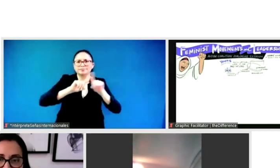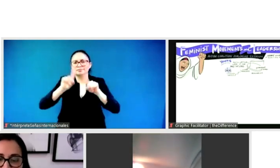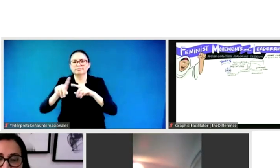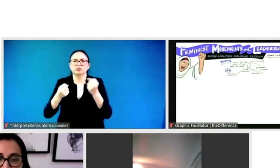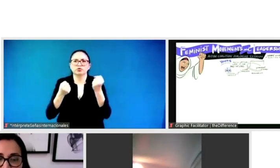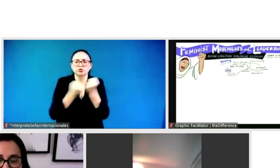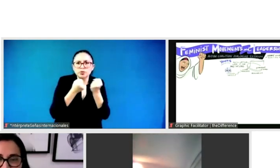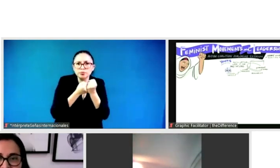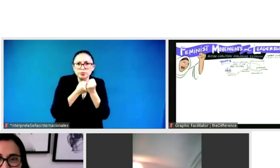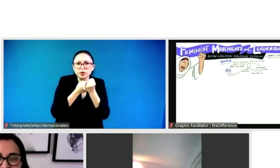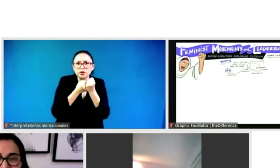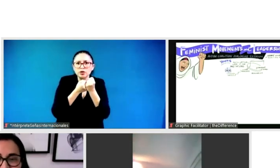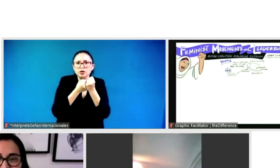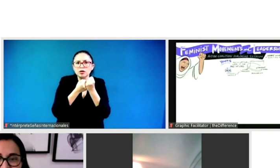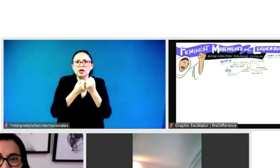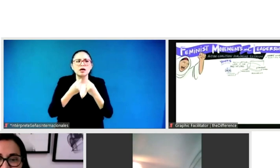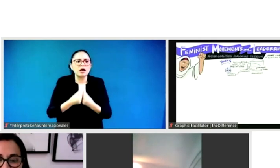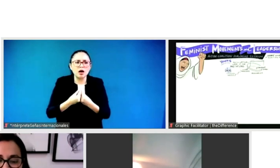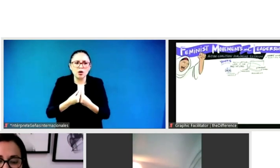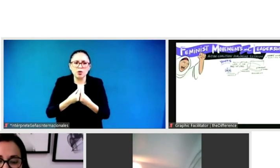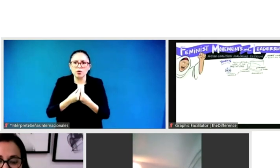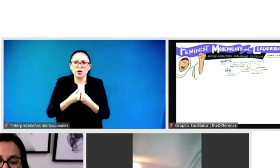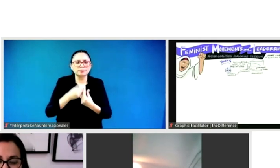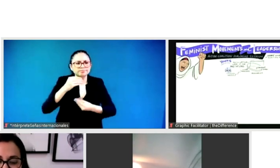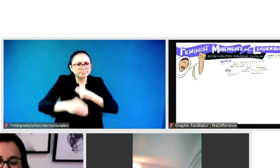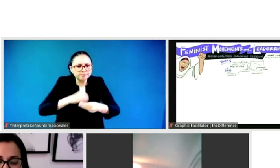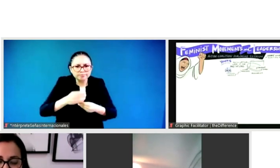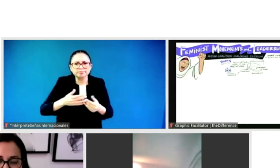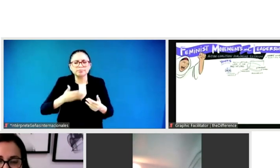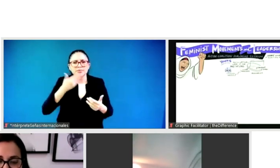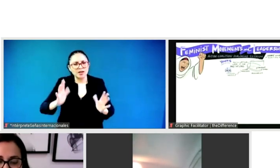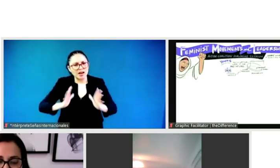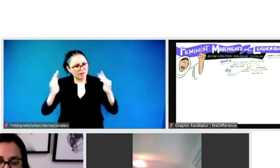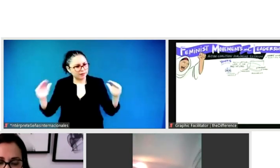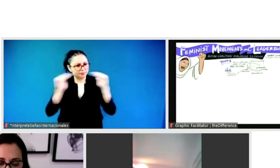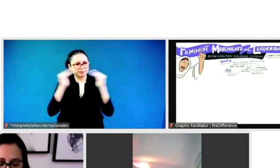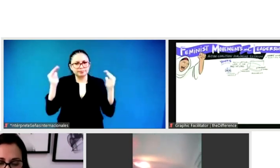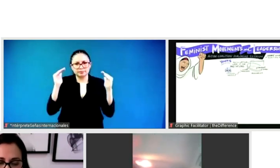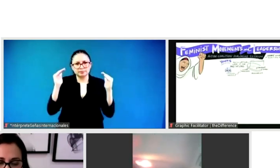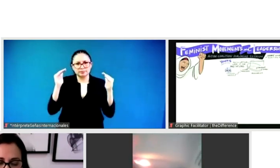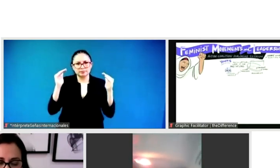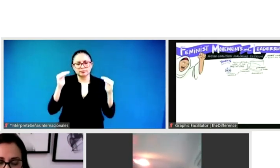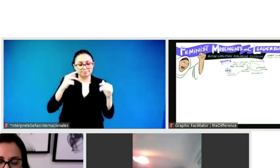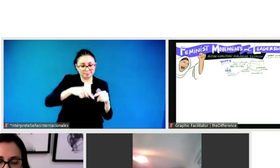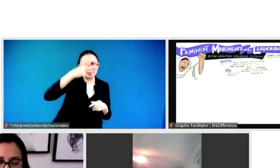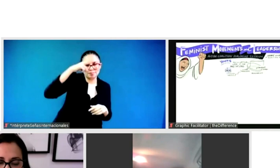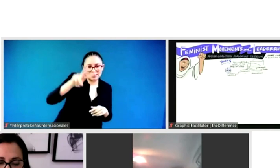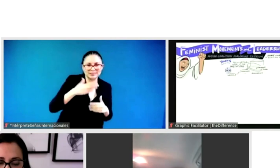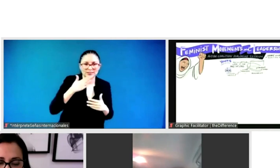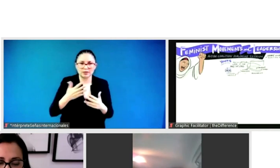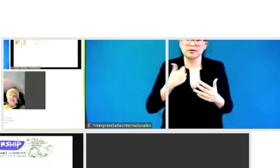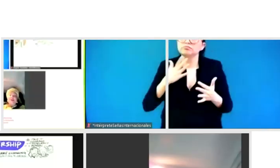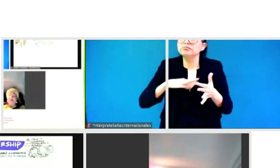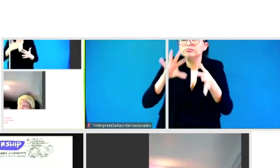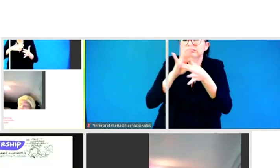City. Once again, let me express my profound gratitude to join you in this Generation Equality Forum, which has been